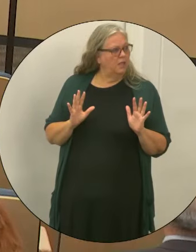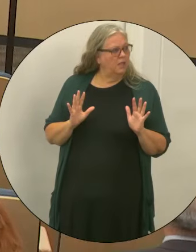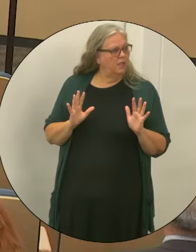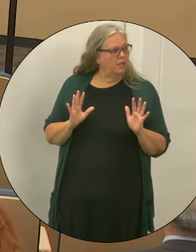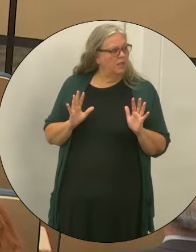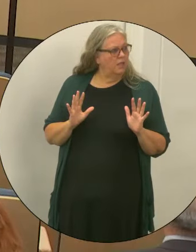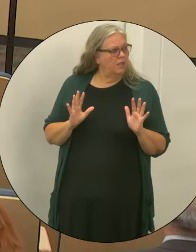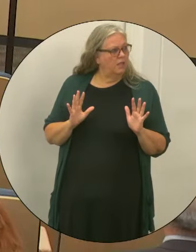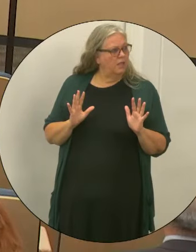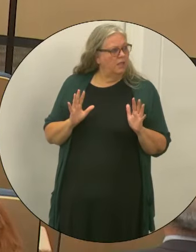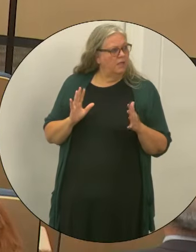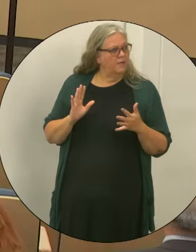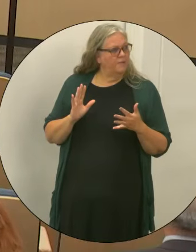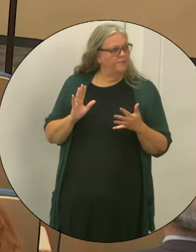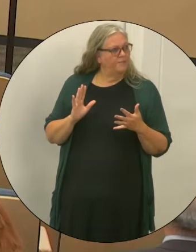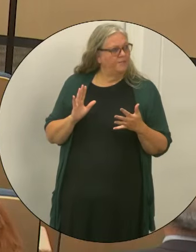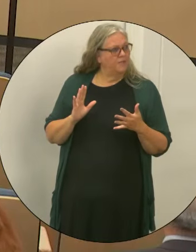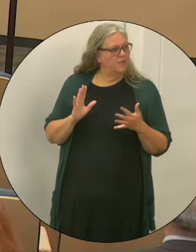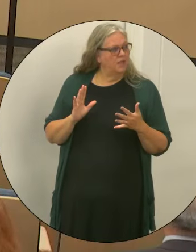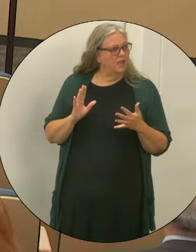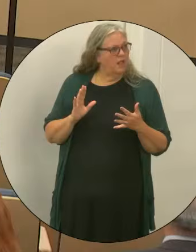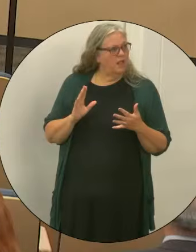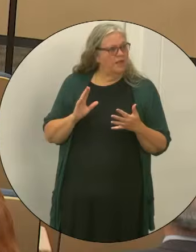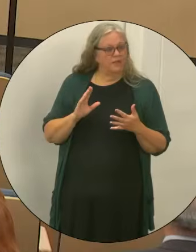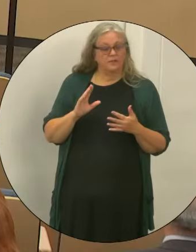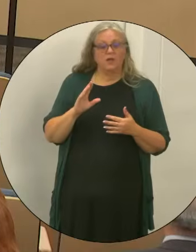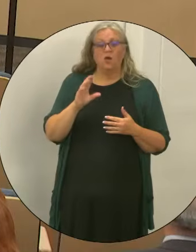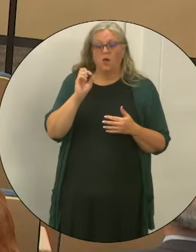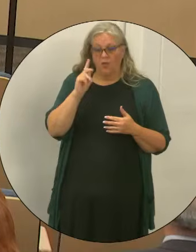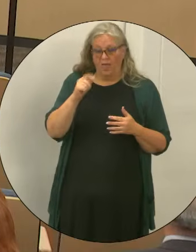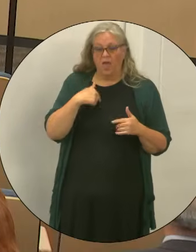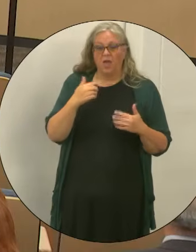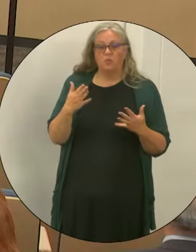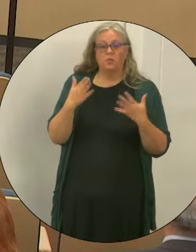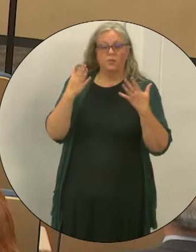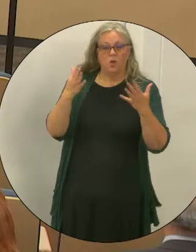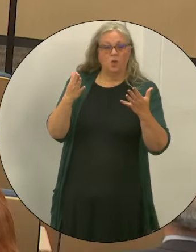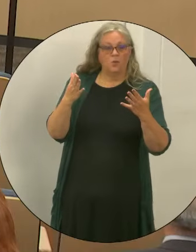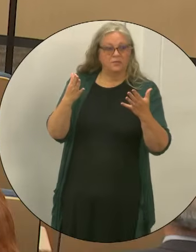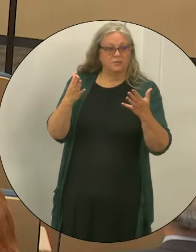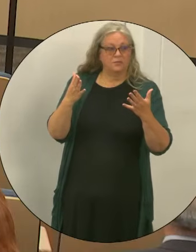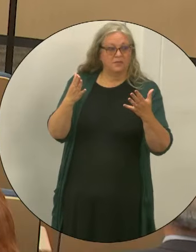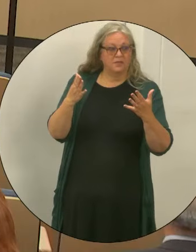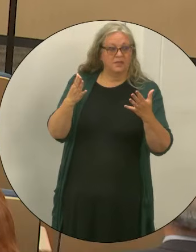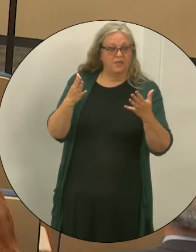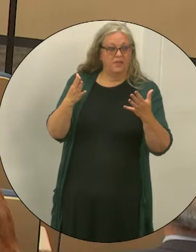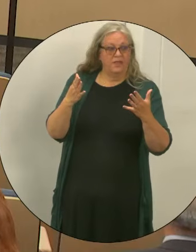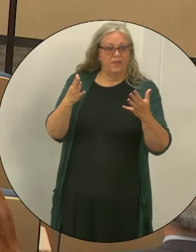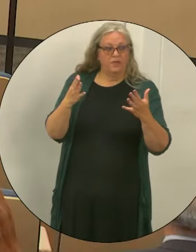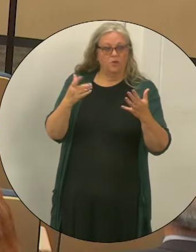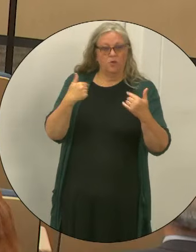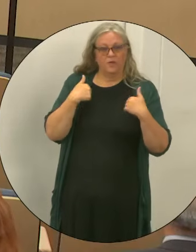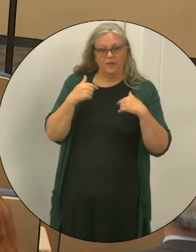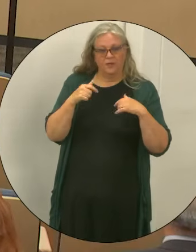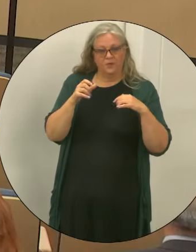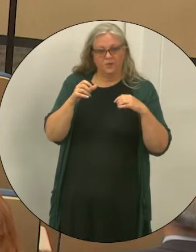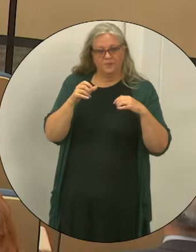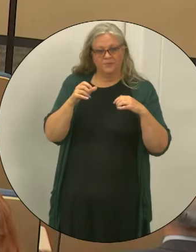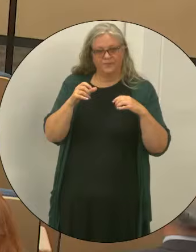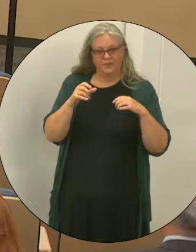Yeah. the standard base grading. I propose that we do the standard base